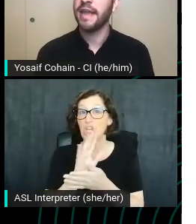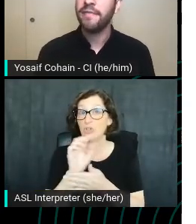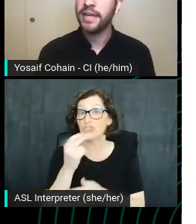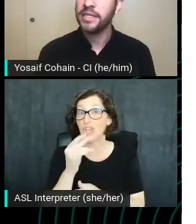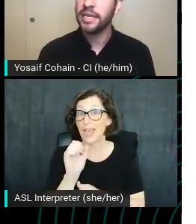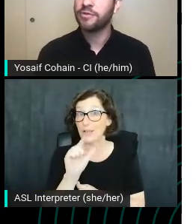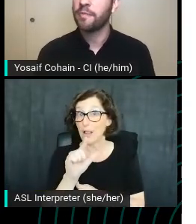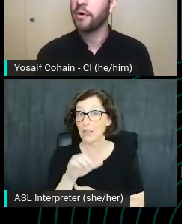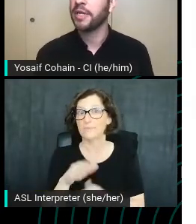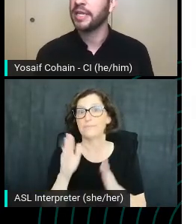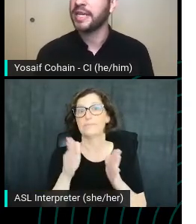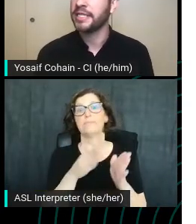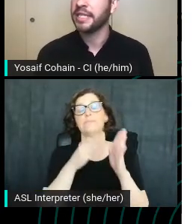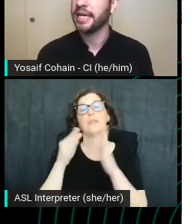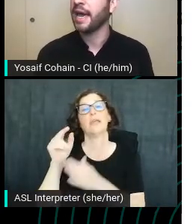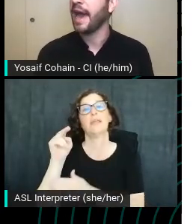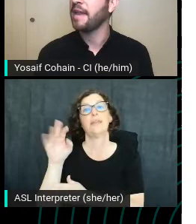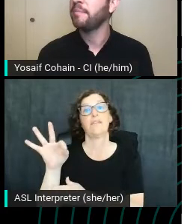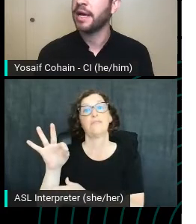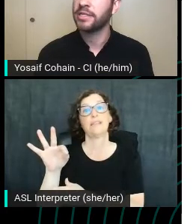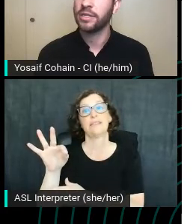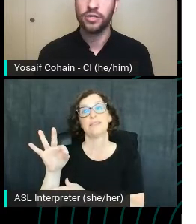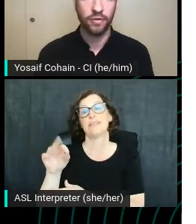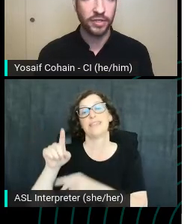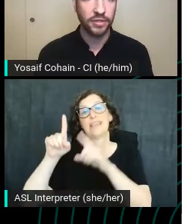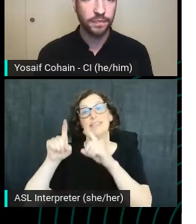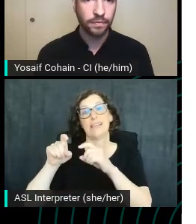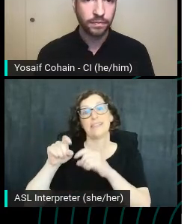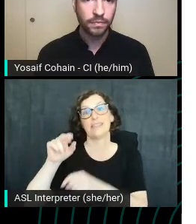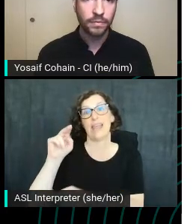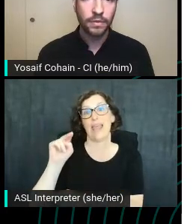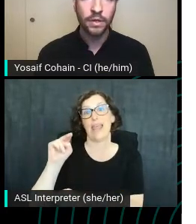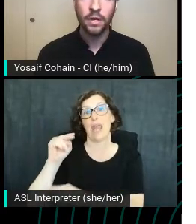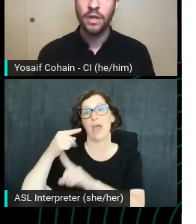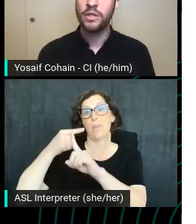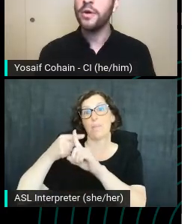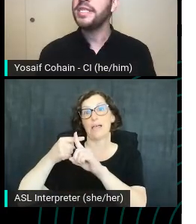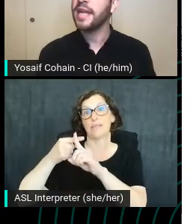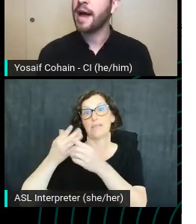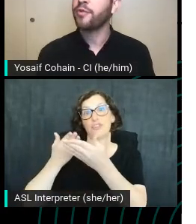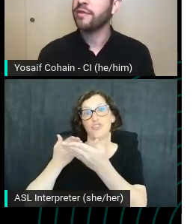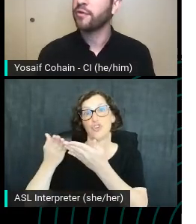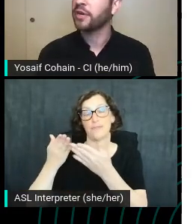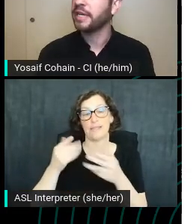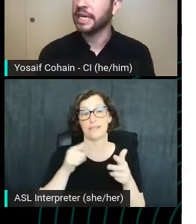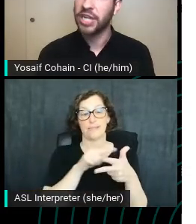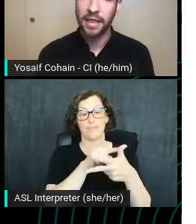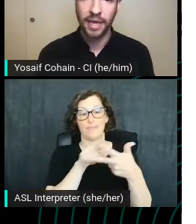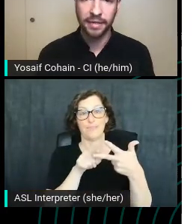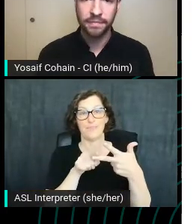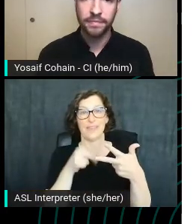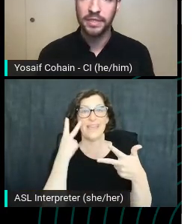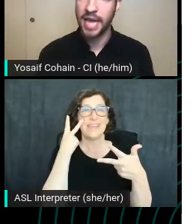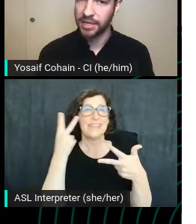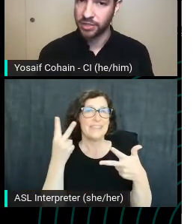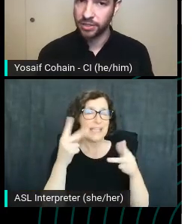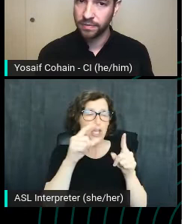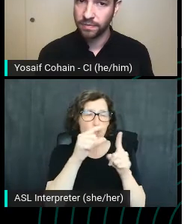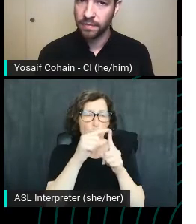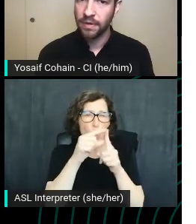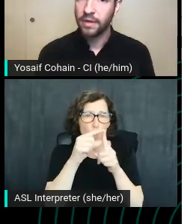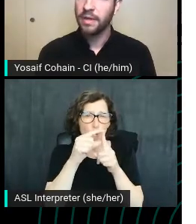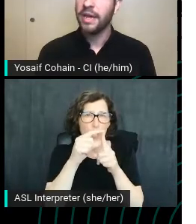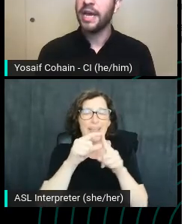lastly, Netflix is reportedly testing N+ service. Notice the operative word in each headline,